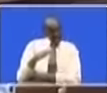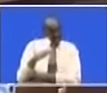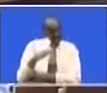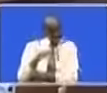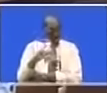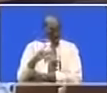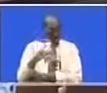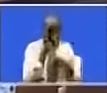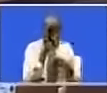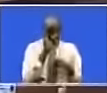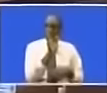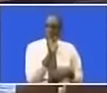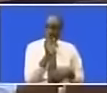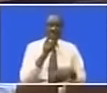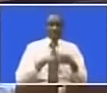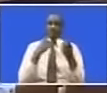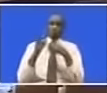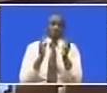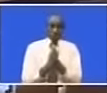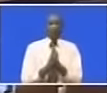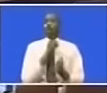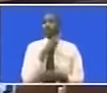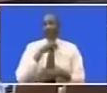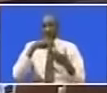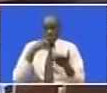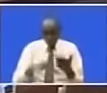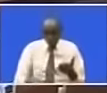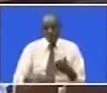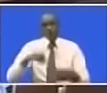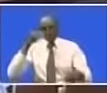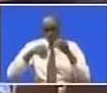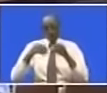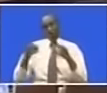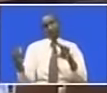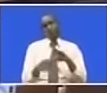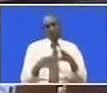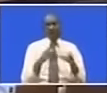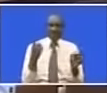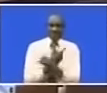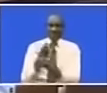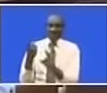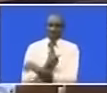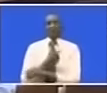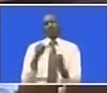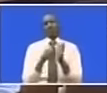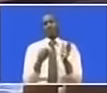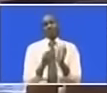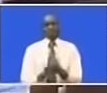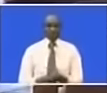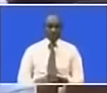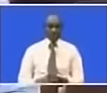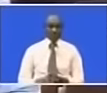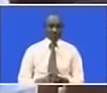Chadema's press statement complaining about vote stuffing as well as other electoral offenses. Let's go to that